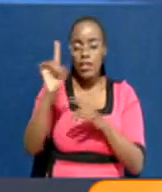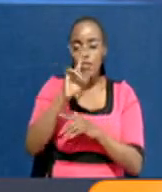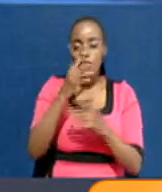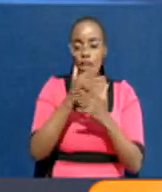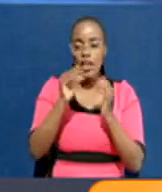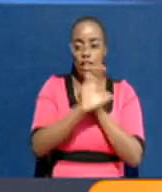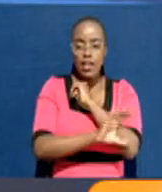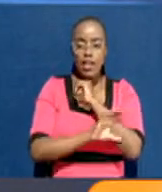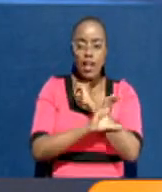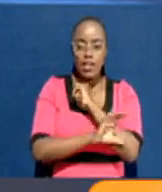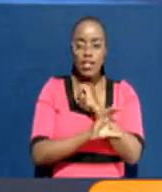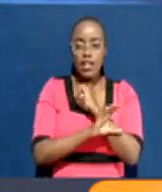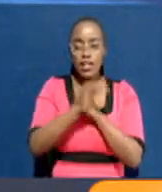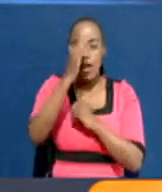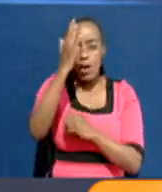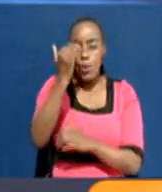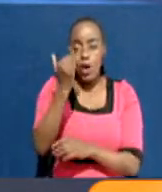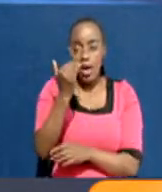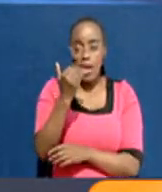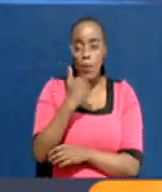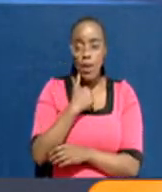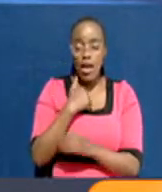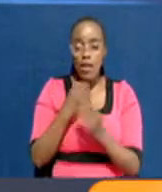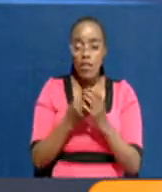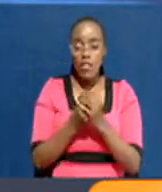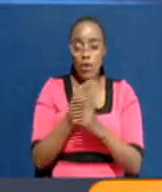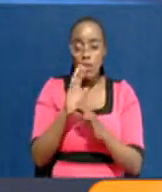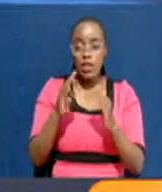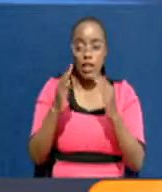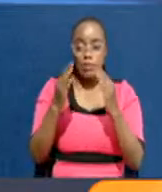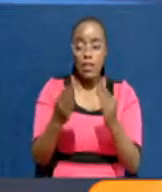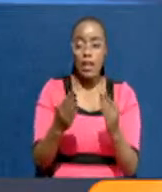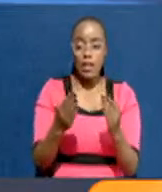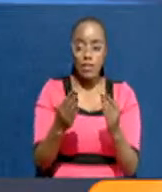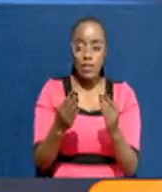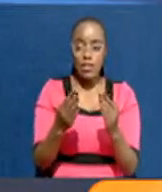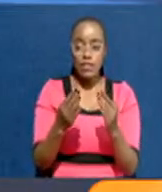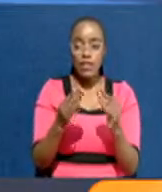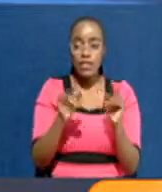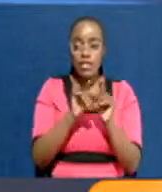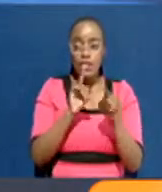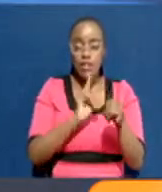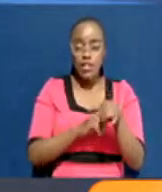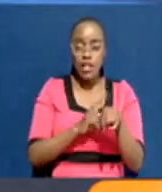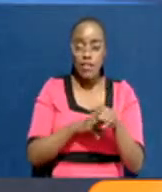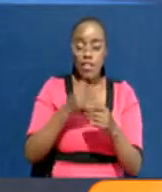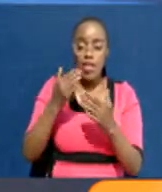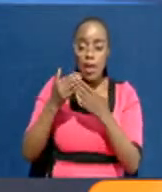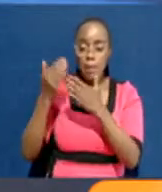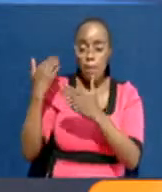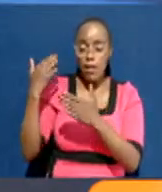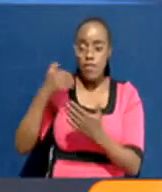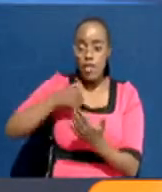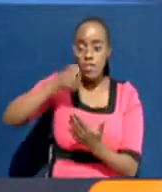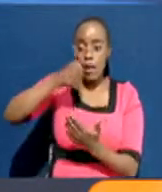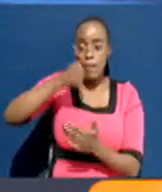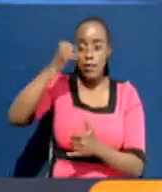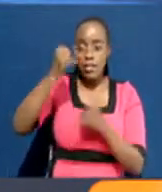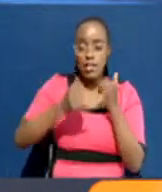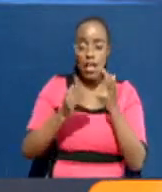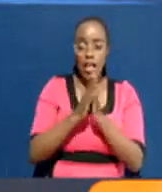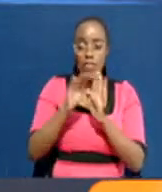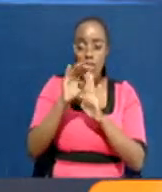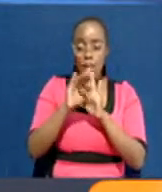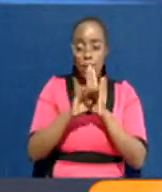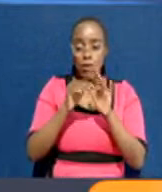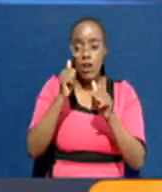has been tough. Why? Because they're coming up with a new budget. Yeah? And the previous budget is coming to an end, and the programs